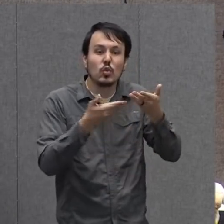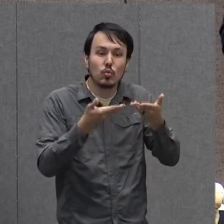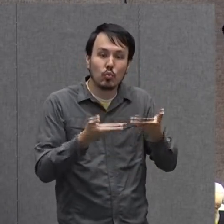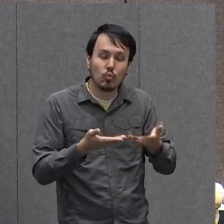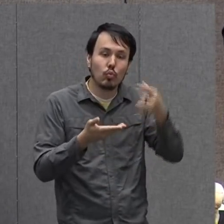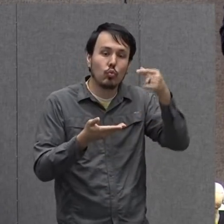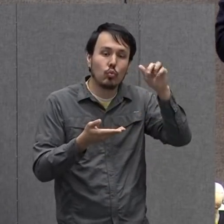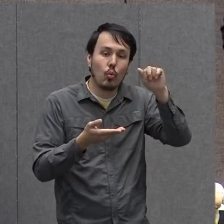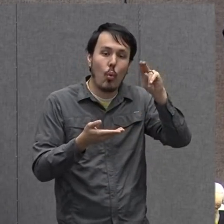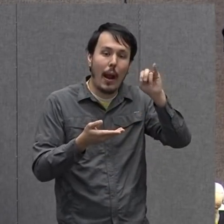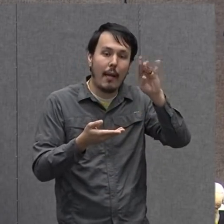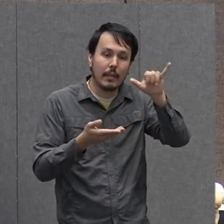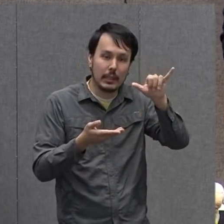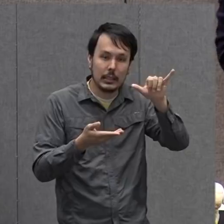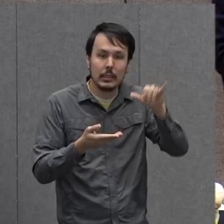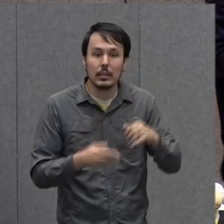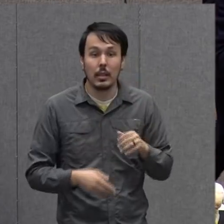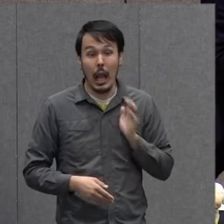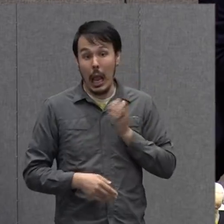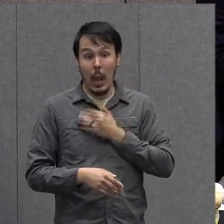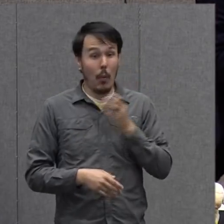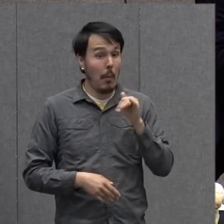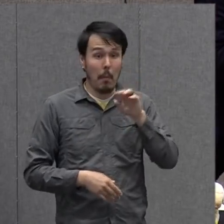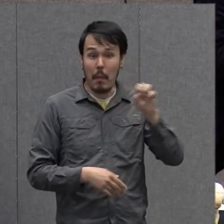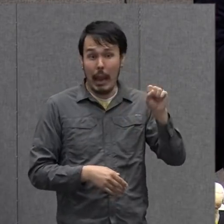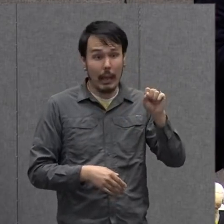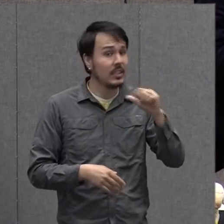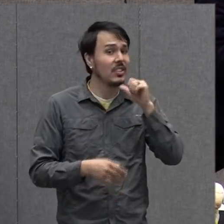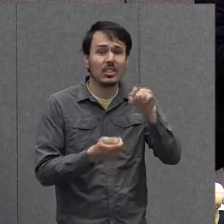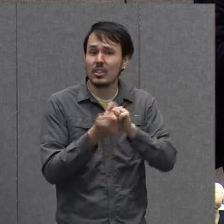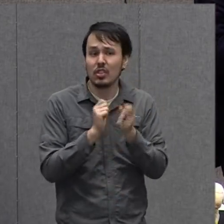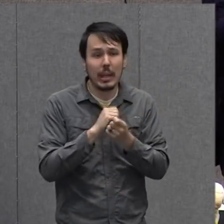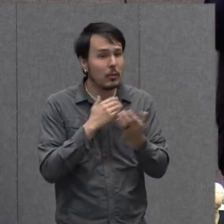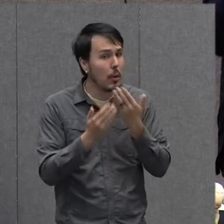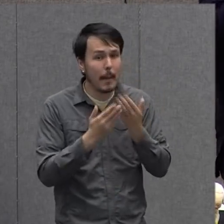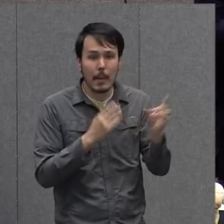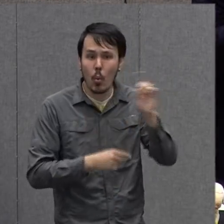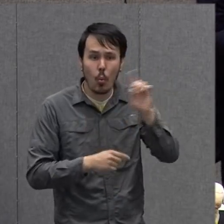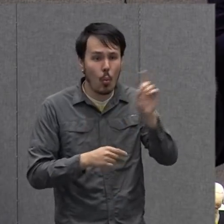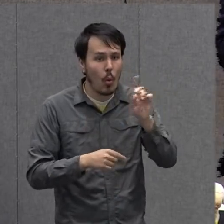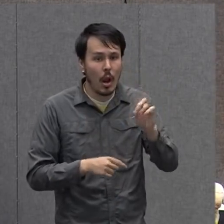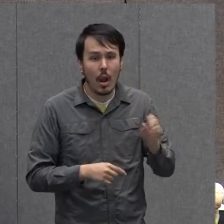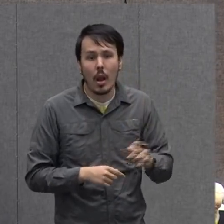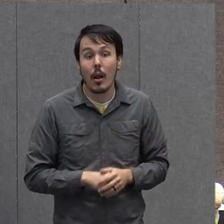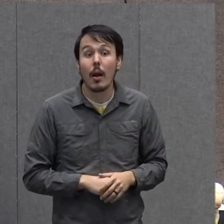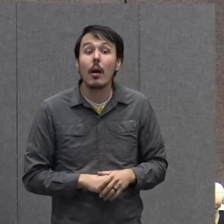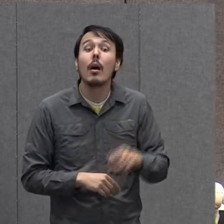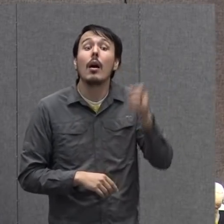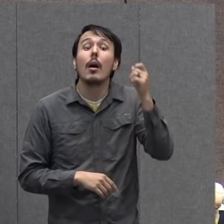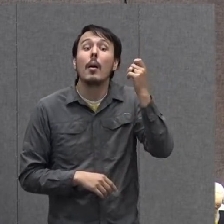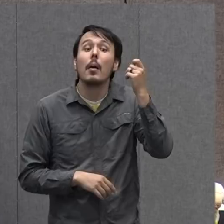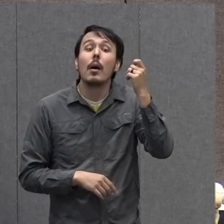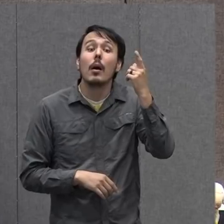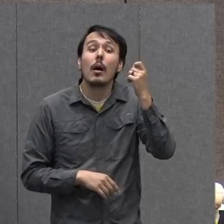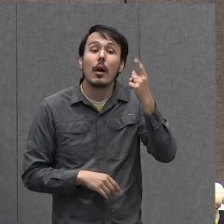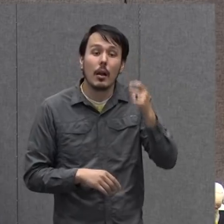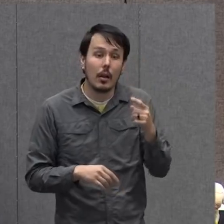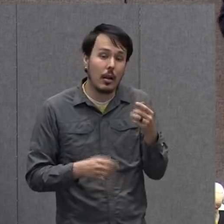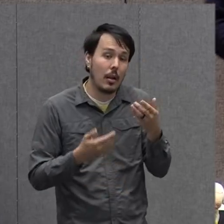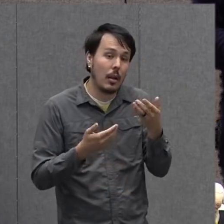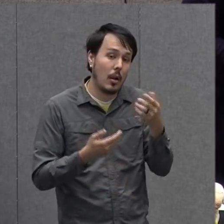an object, or change the direction of the object. And so gravity is a force, and it causes objects